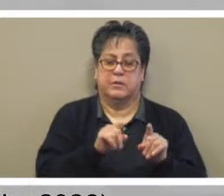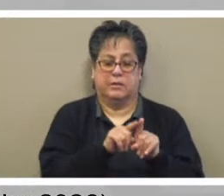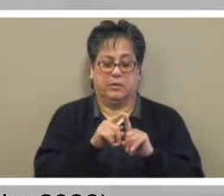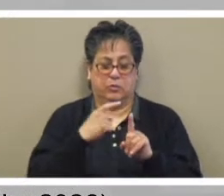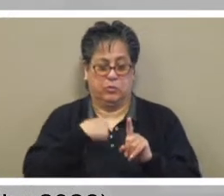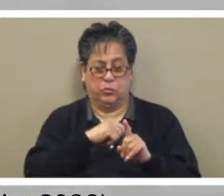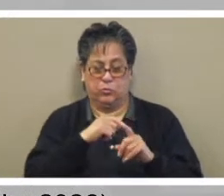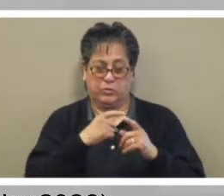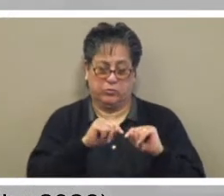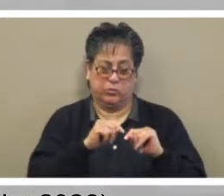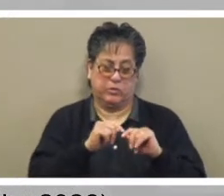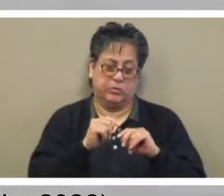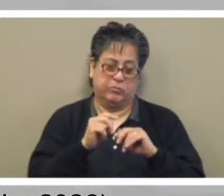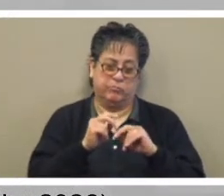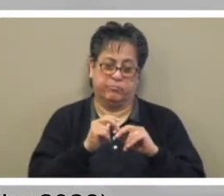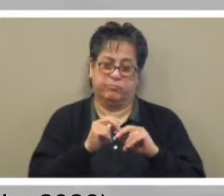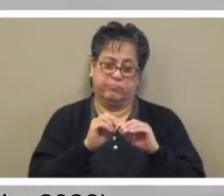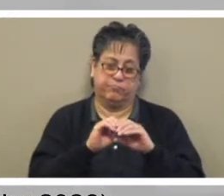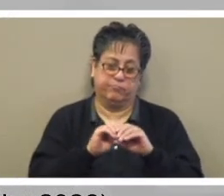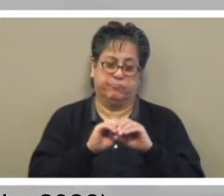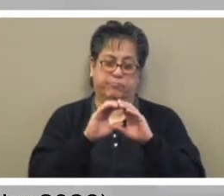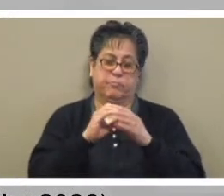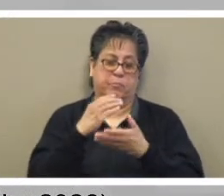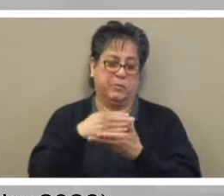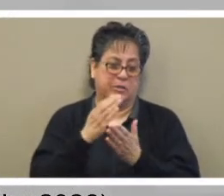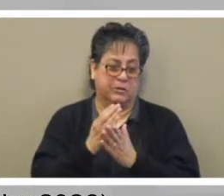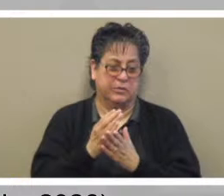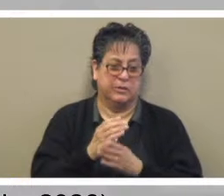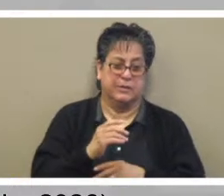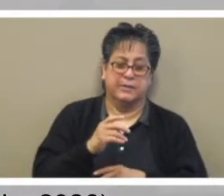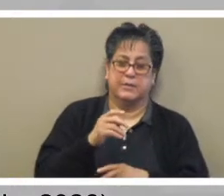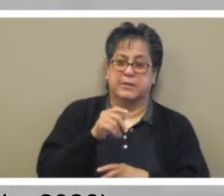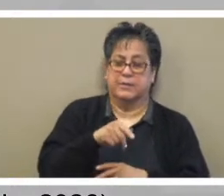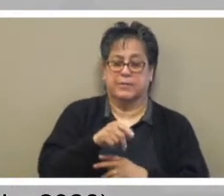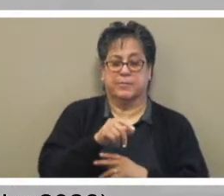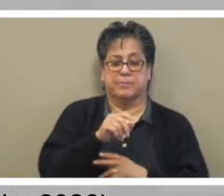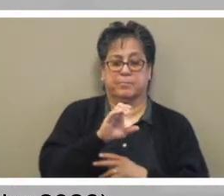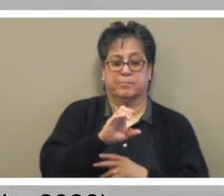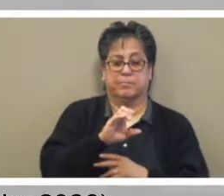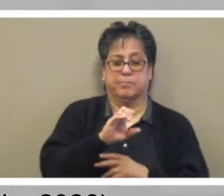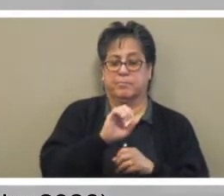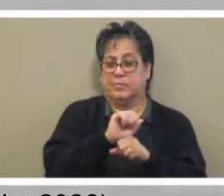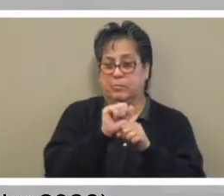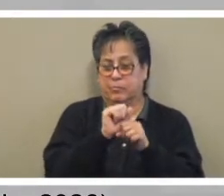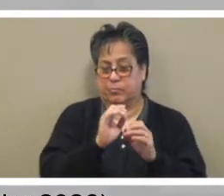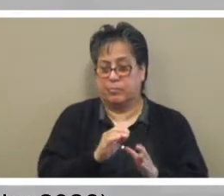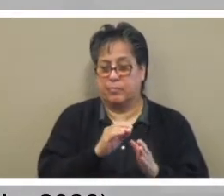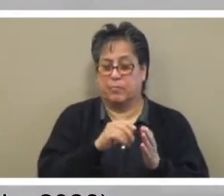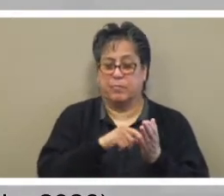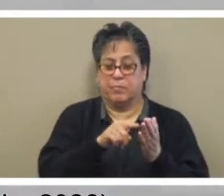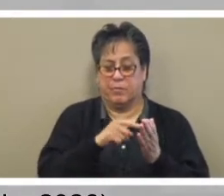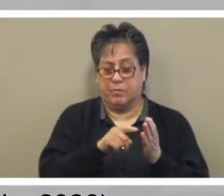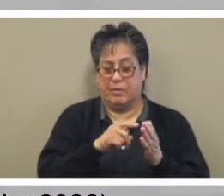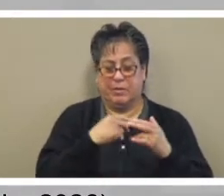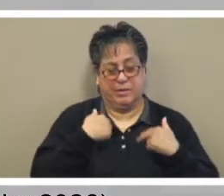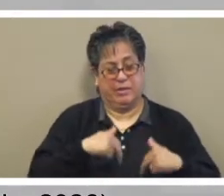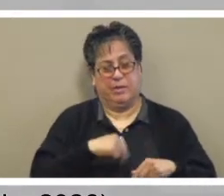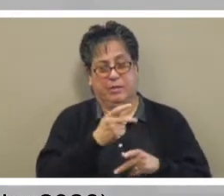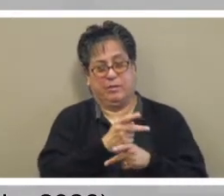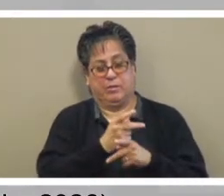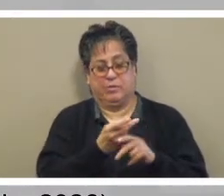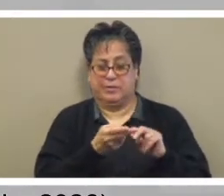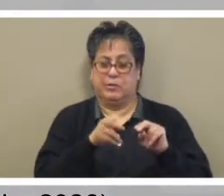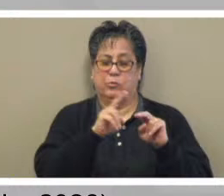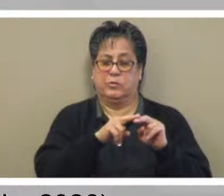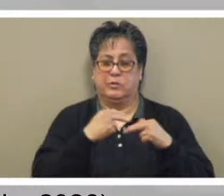continue to build the budget. So civilian pay increases, of course, we need to be very cognizant of the healthcare, rising